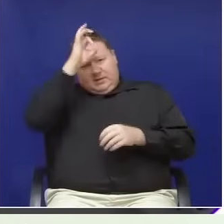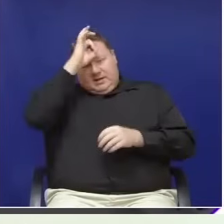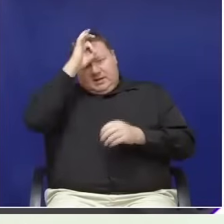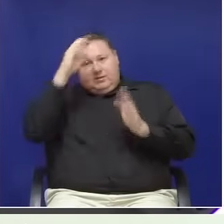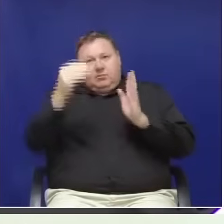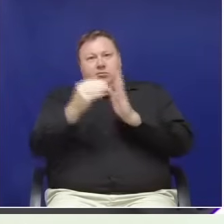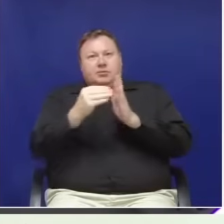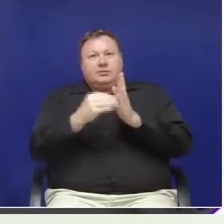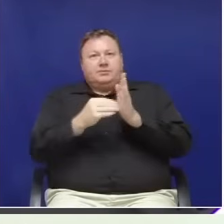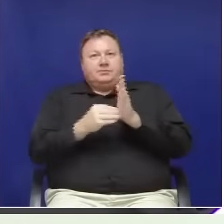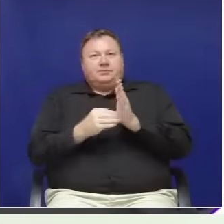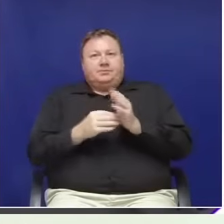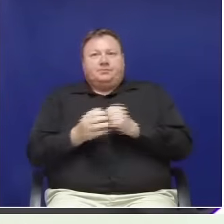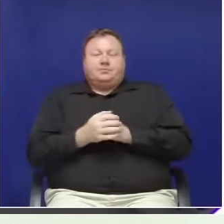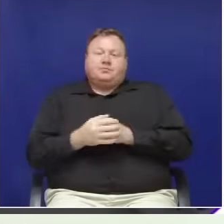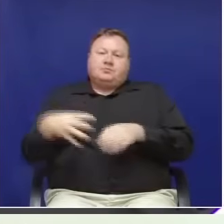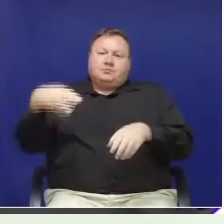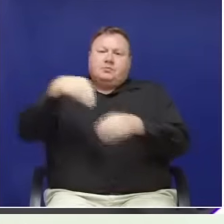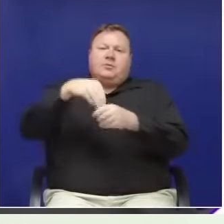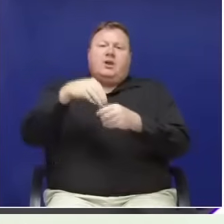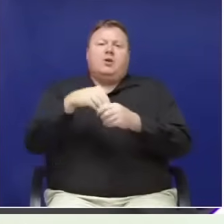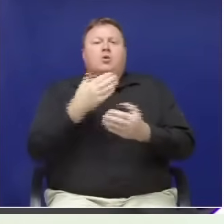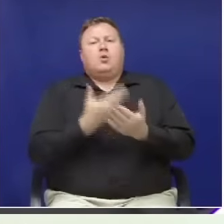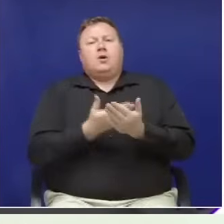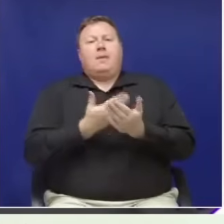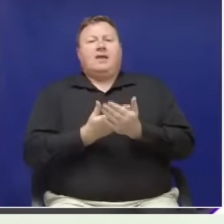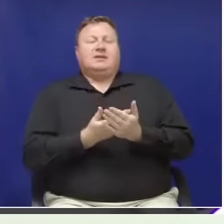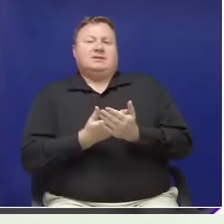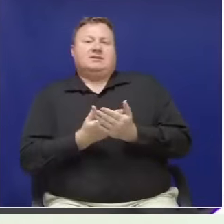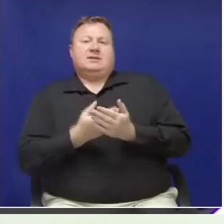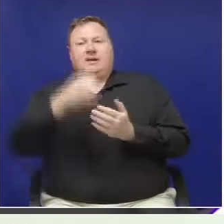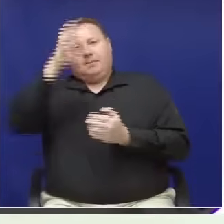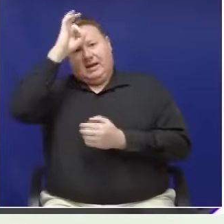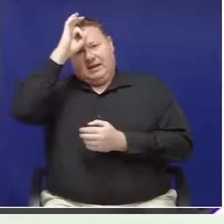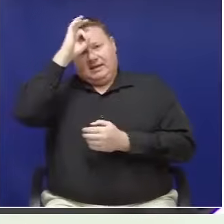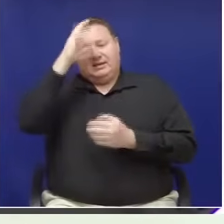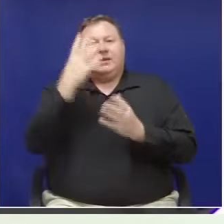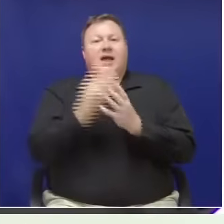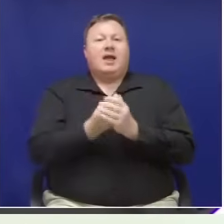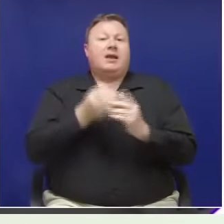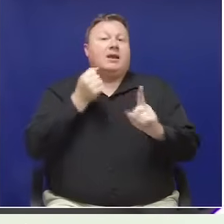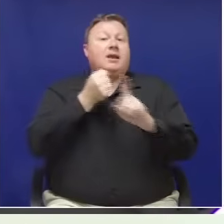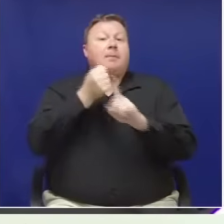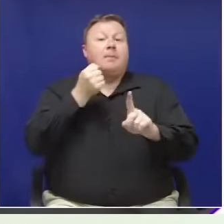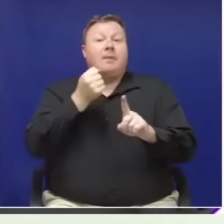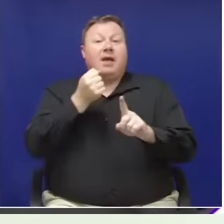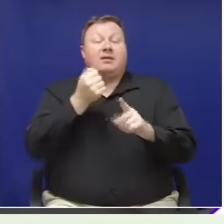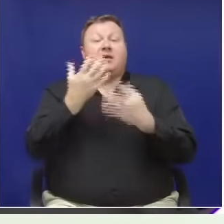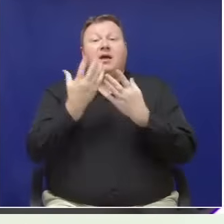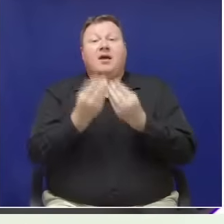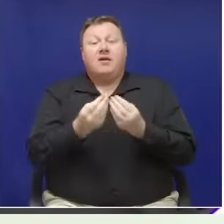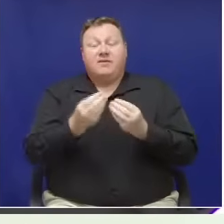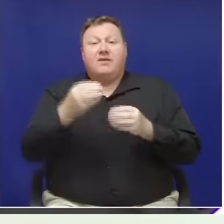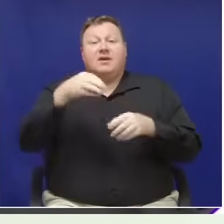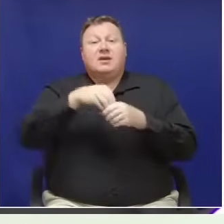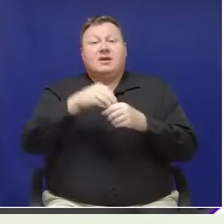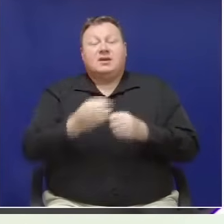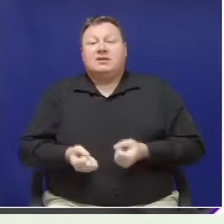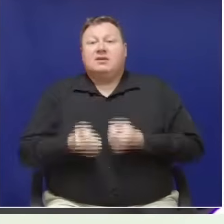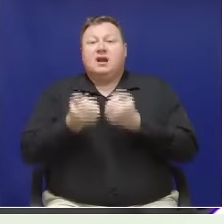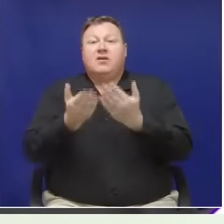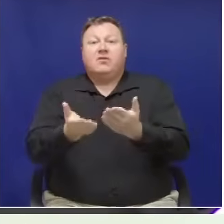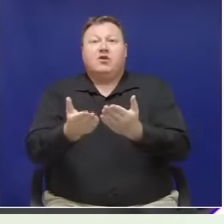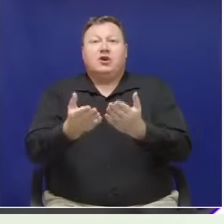into the capacity of the police as well as the impact they have into the delivery